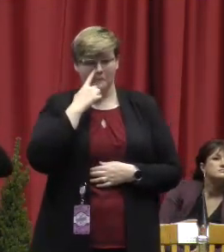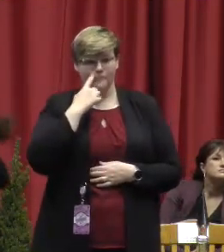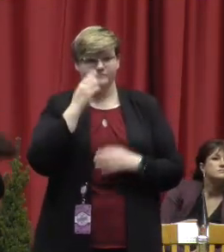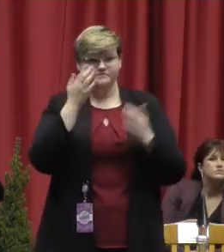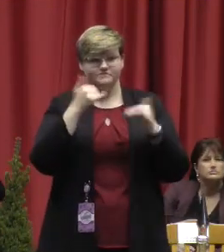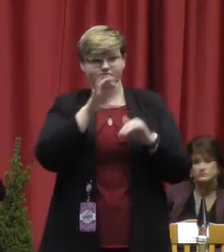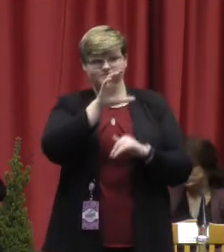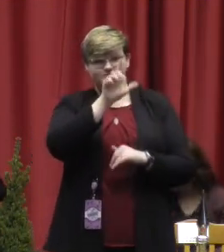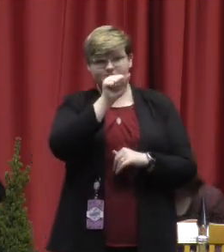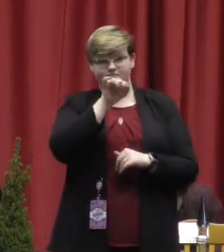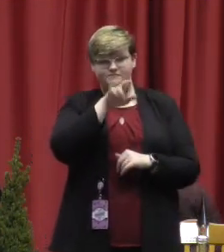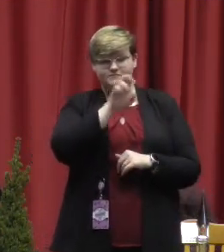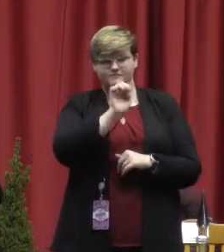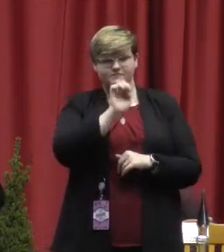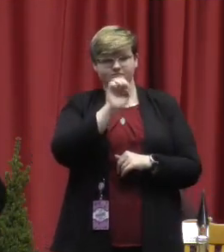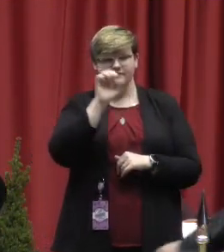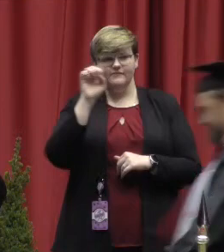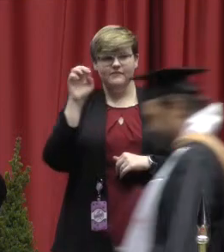Claire McRory.